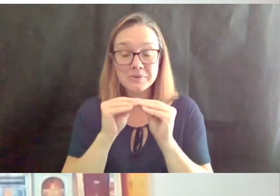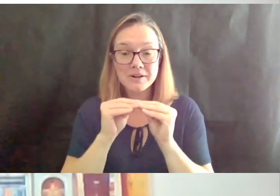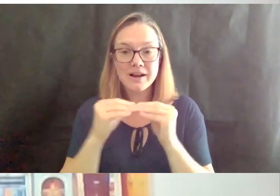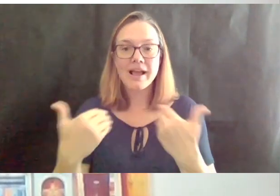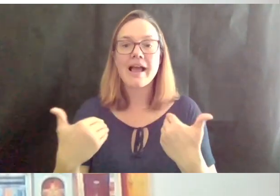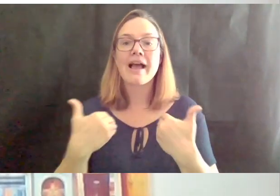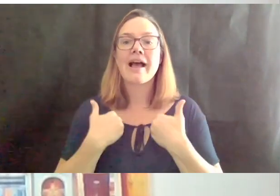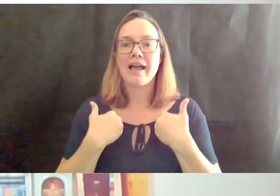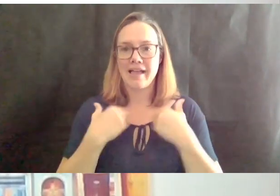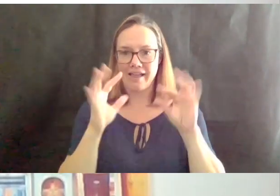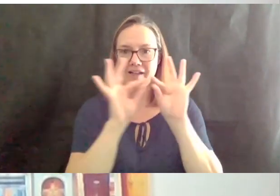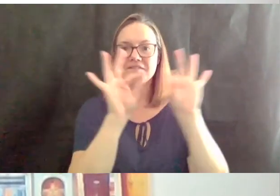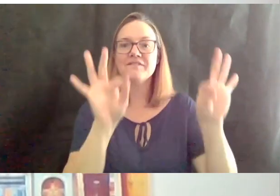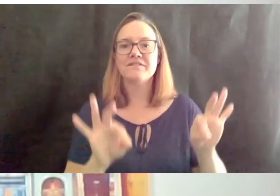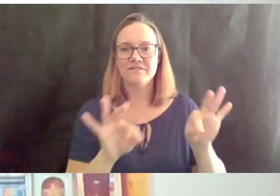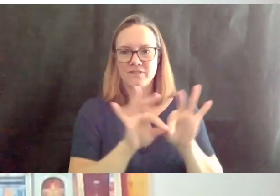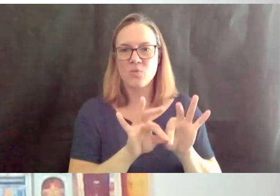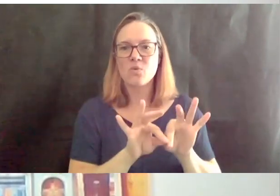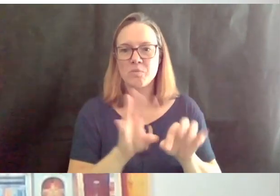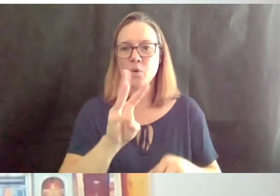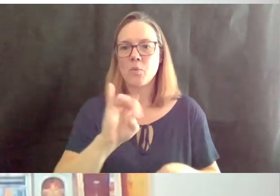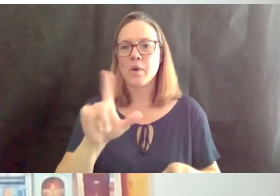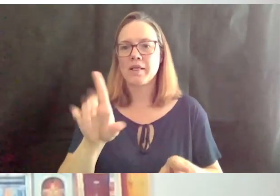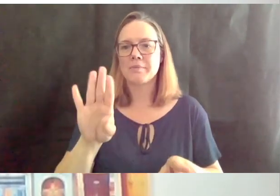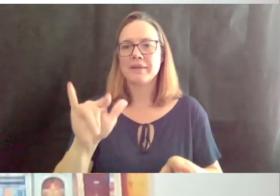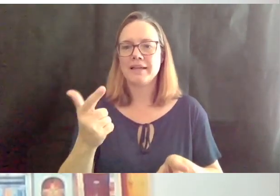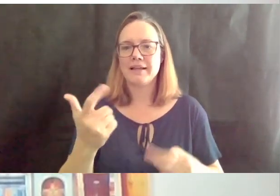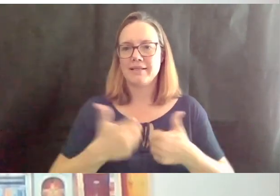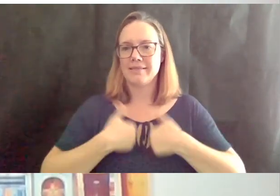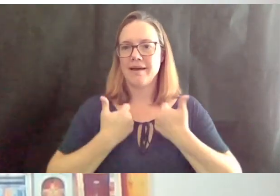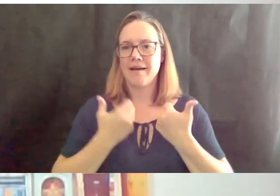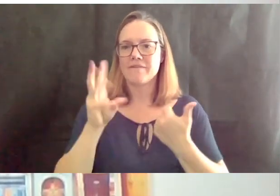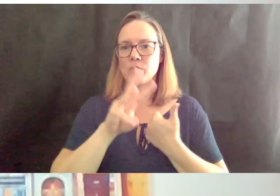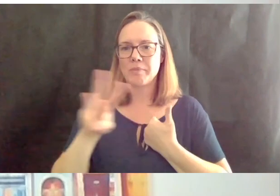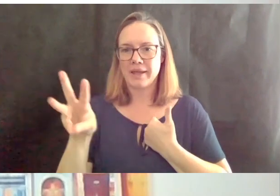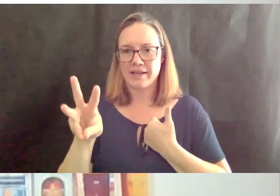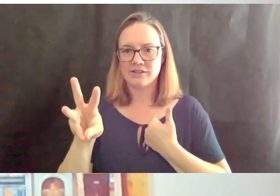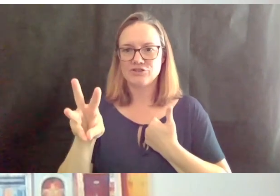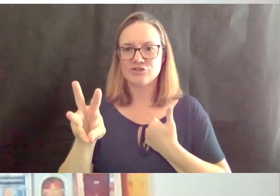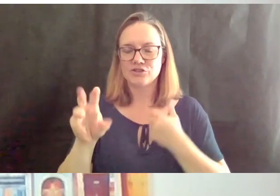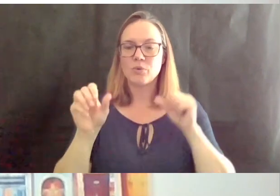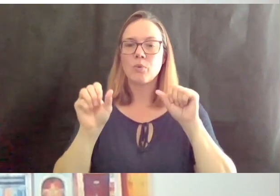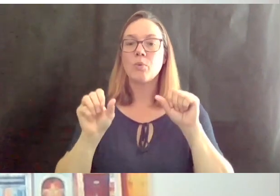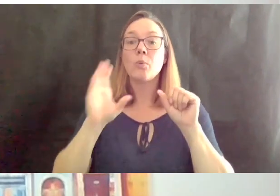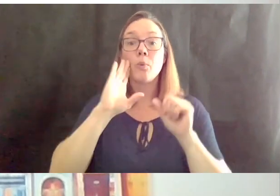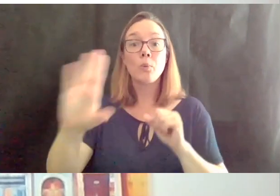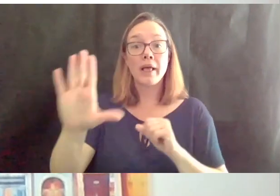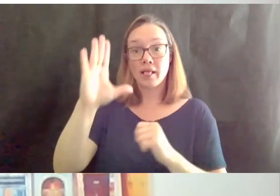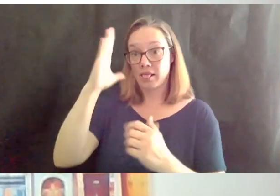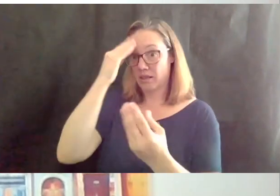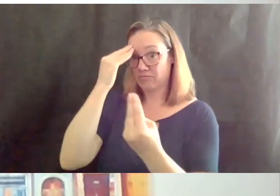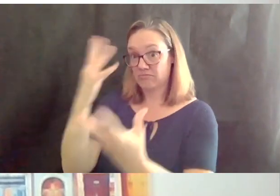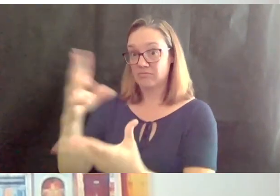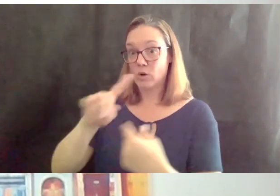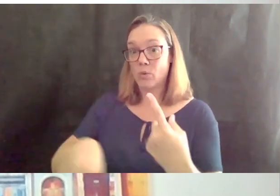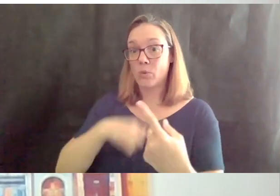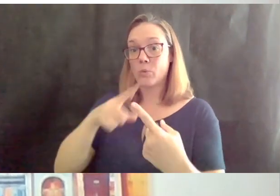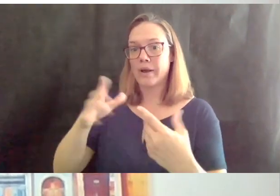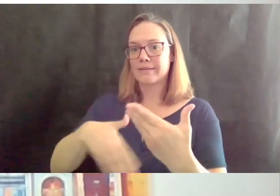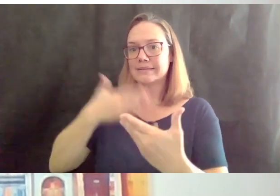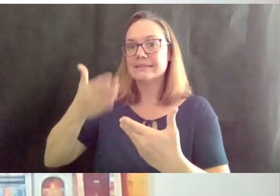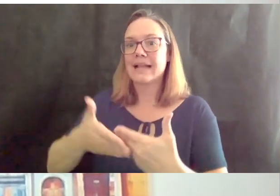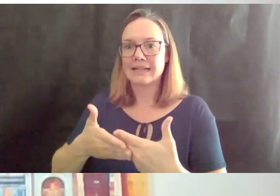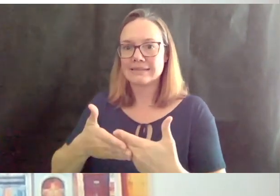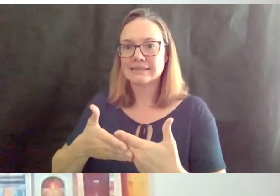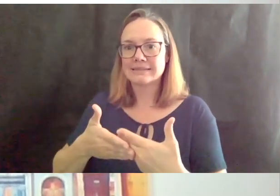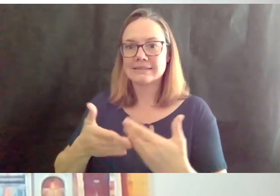form on our Wellbeing Live webpage, and you can get notified if you fill out that form on when our next event is. And you can also ask questions and give